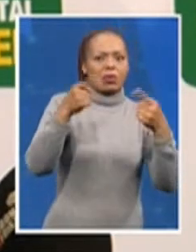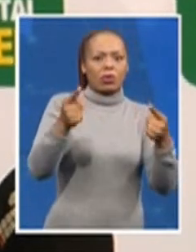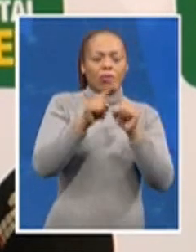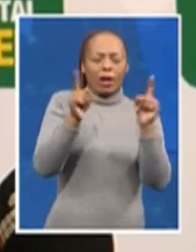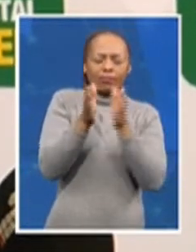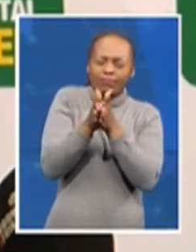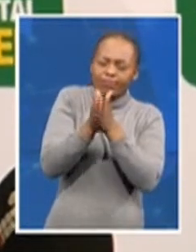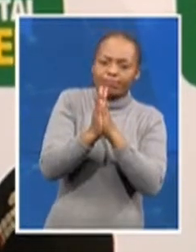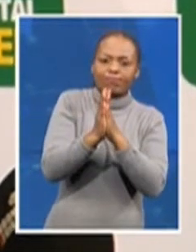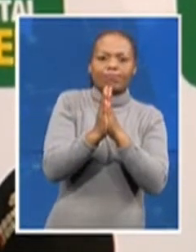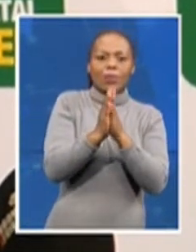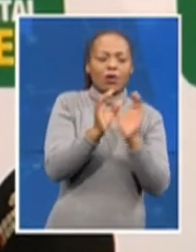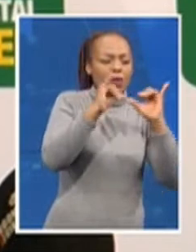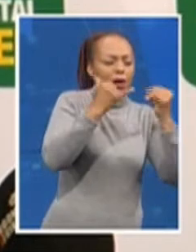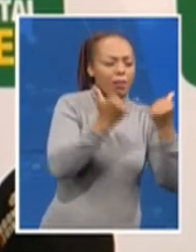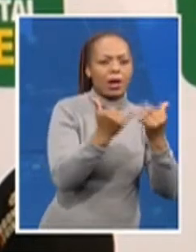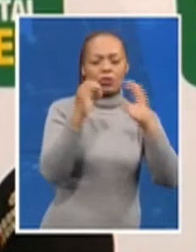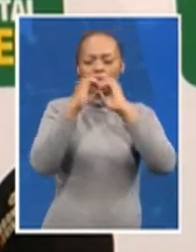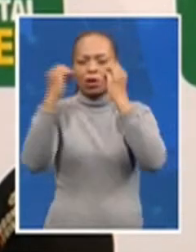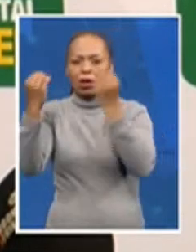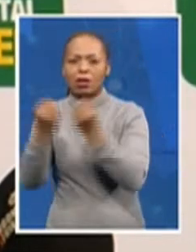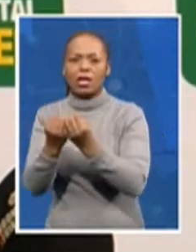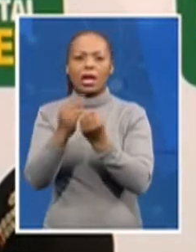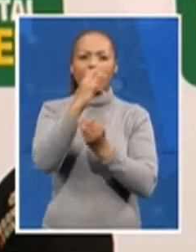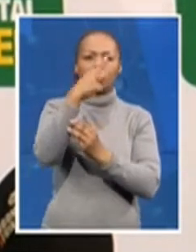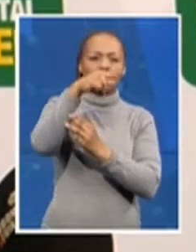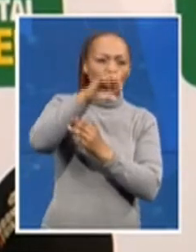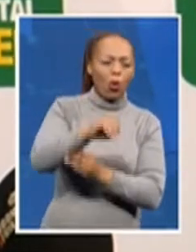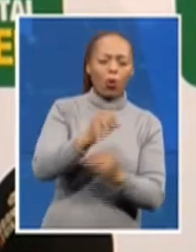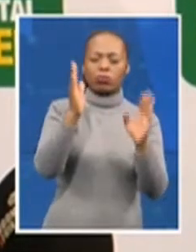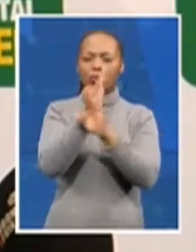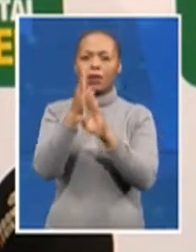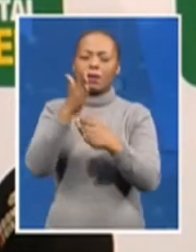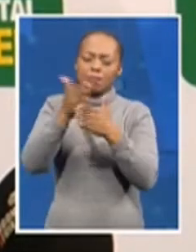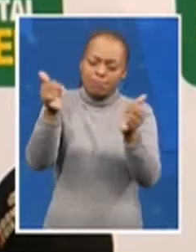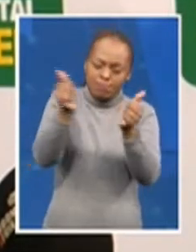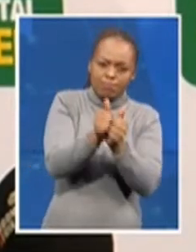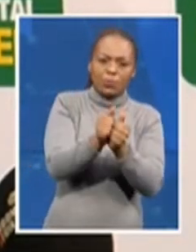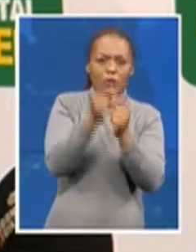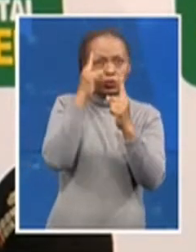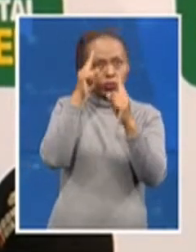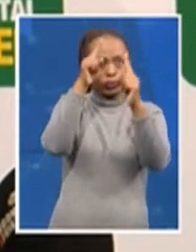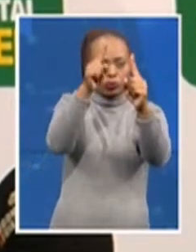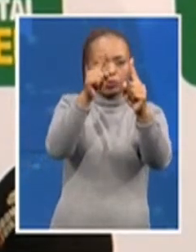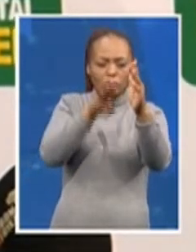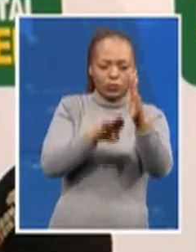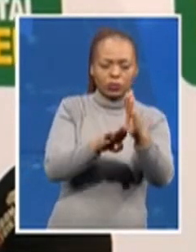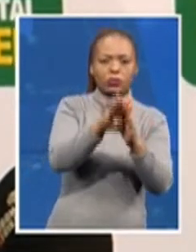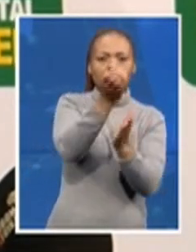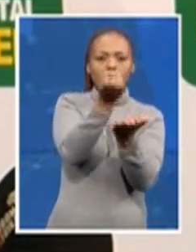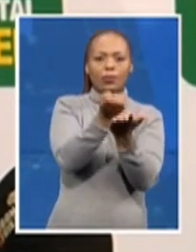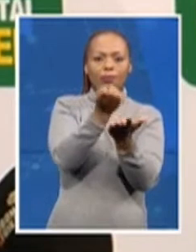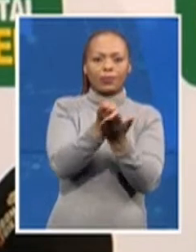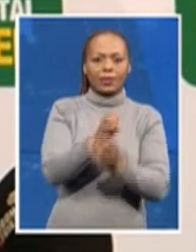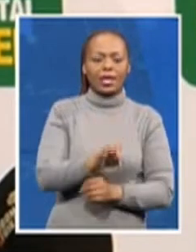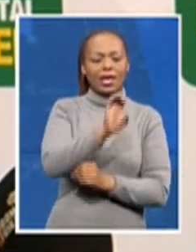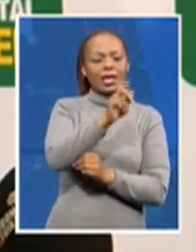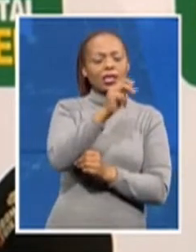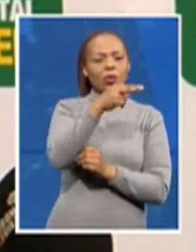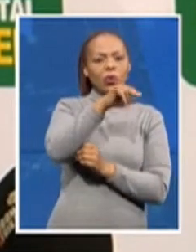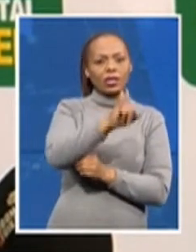negative impact. In our latest assessment, eThekwini and Umsunduzi municipalities remain the